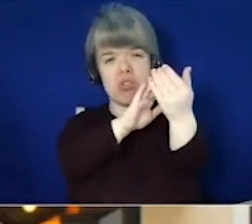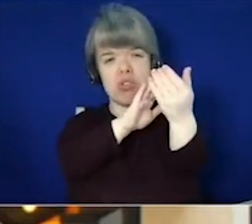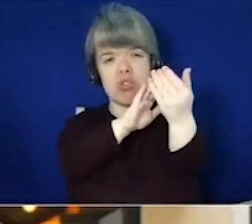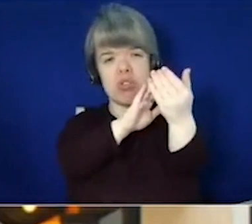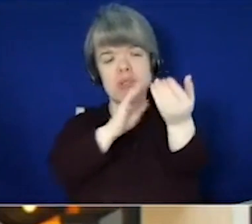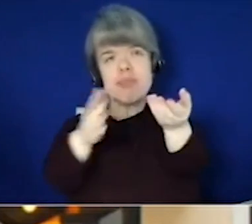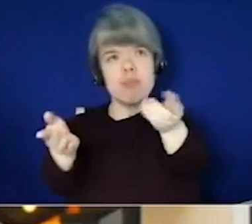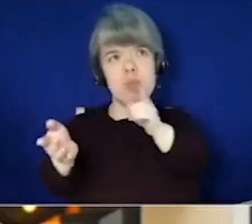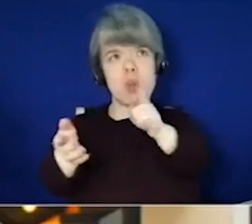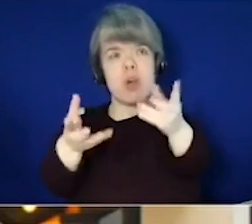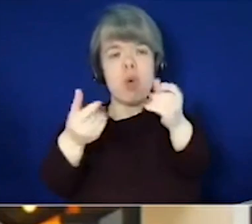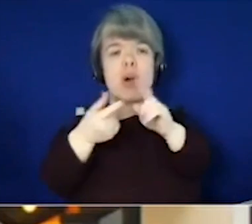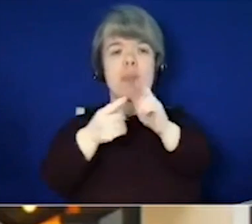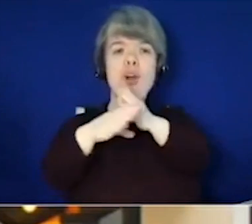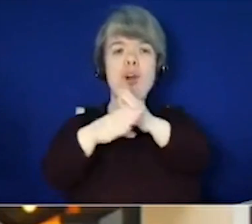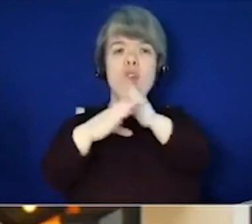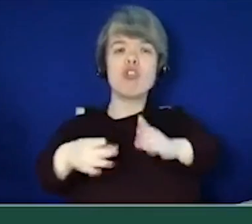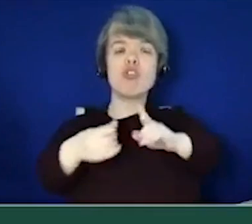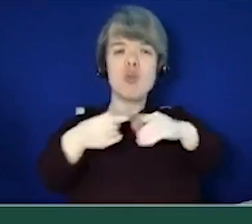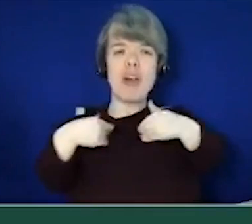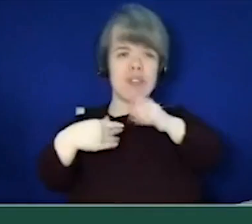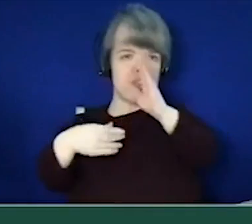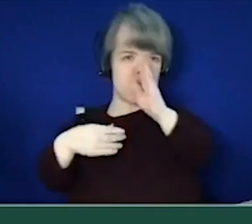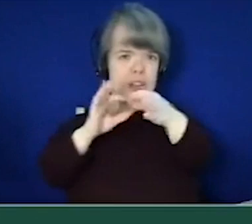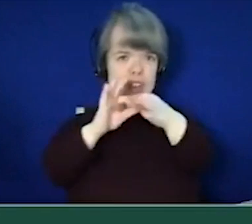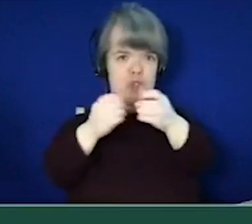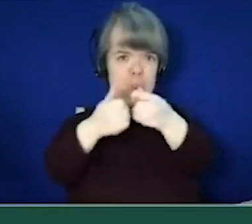next couple weeks, because Howard has made his commitment.